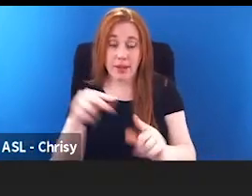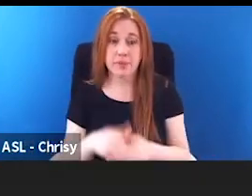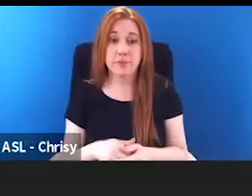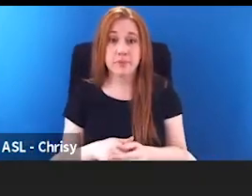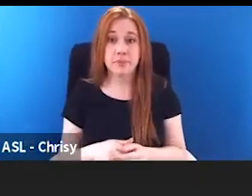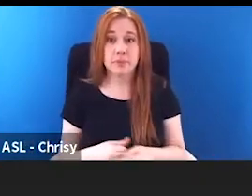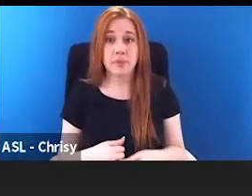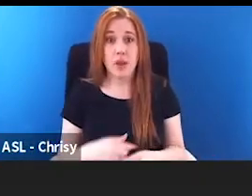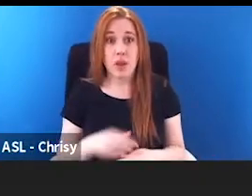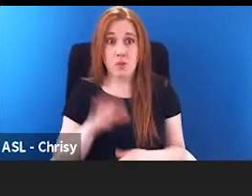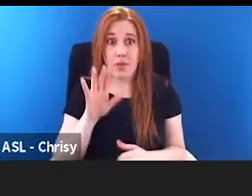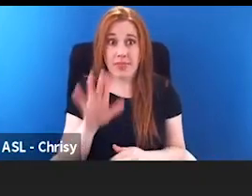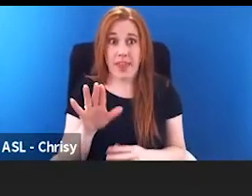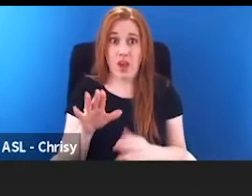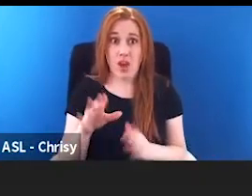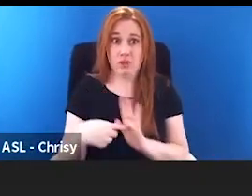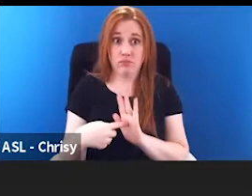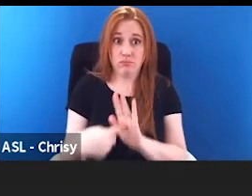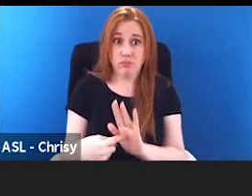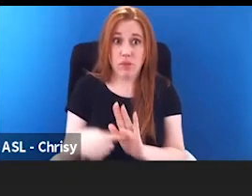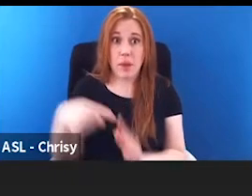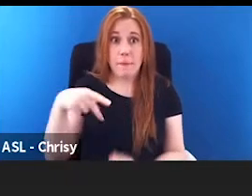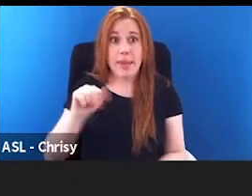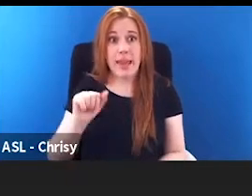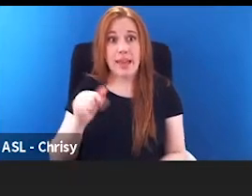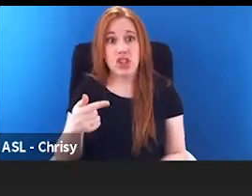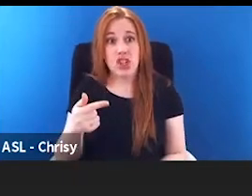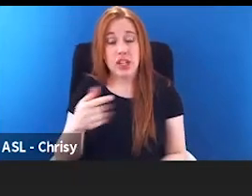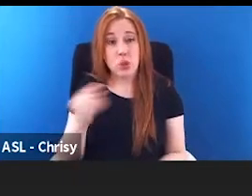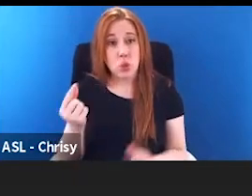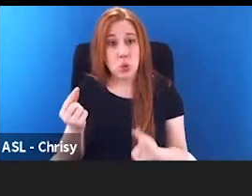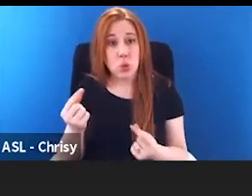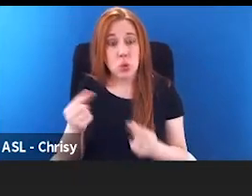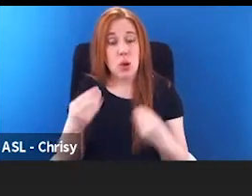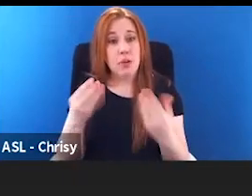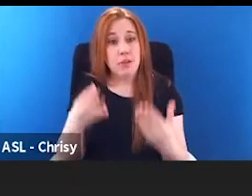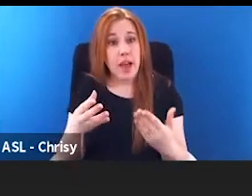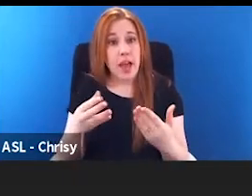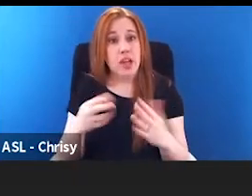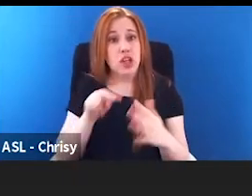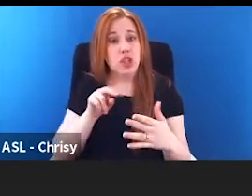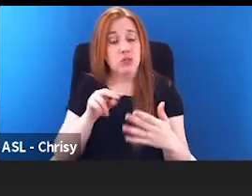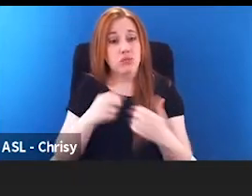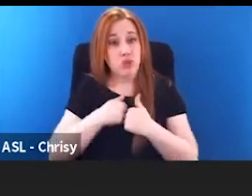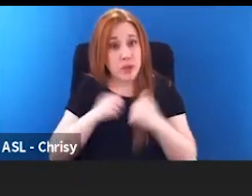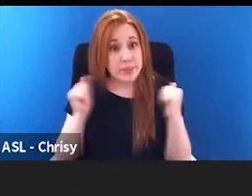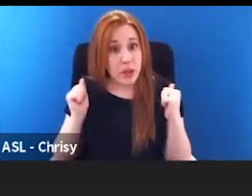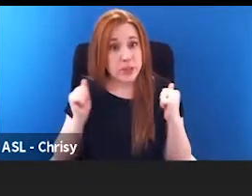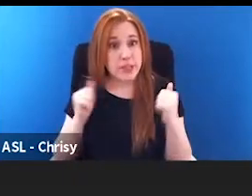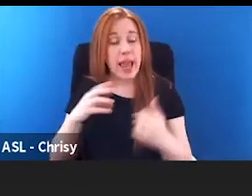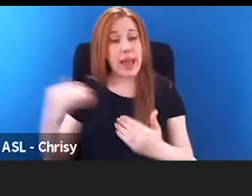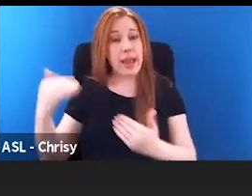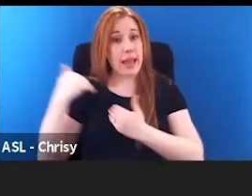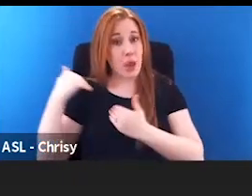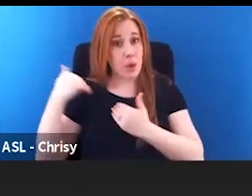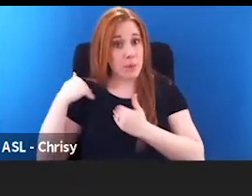making that move, what P&G has done is provided transparency as well as accountability around this area of getting a strong pipeline